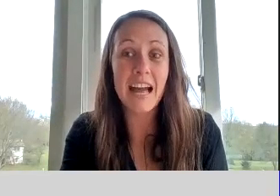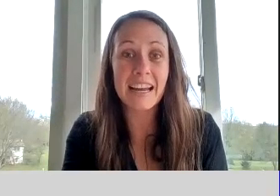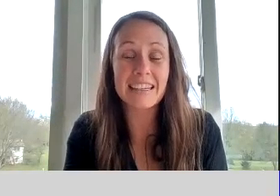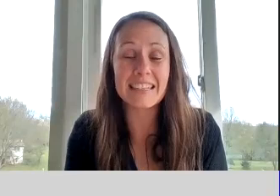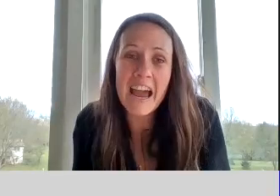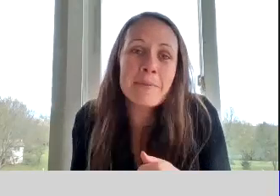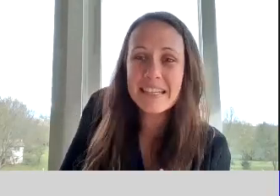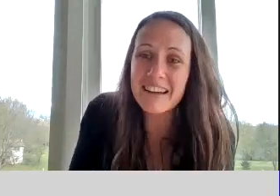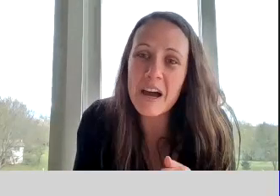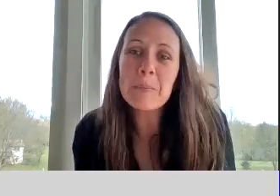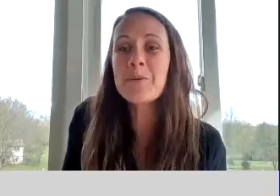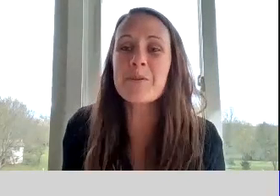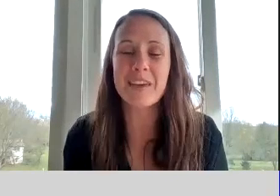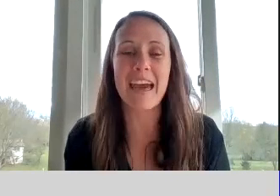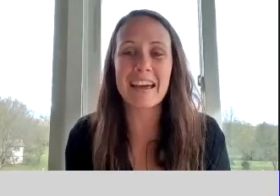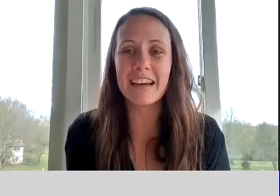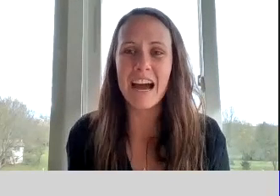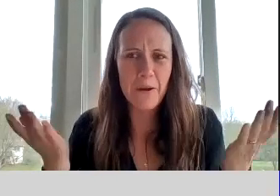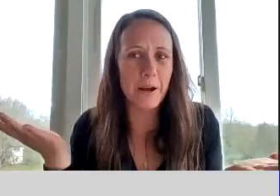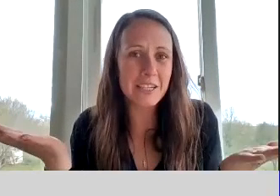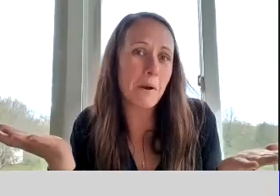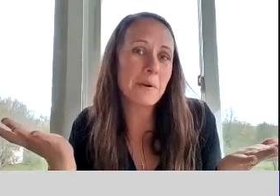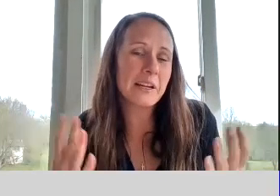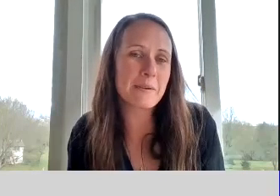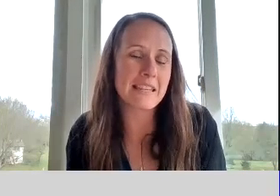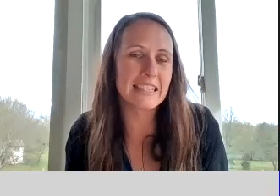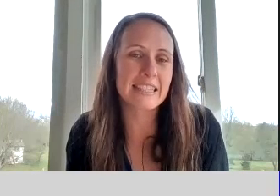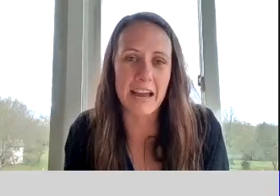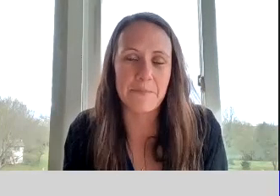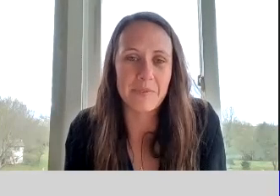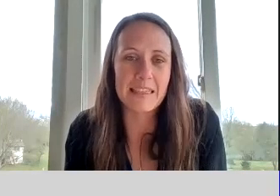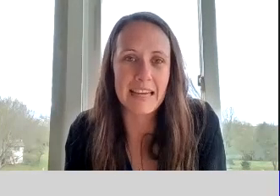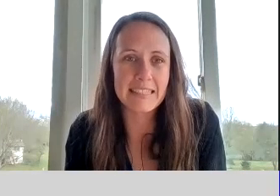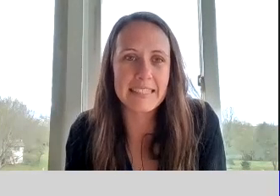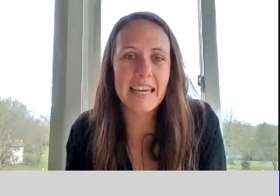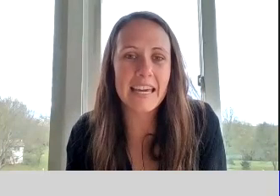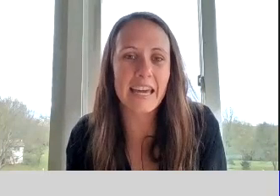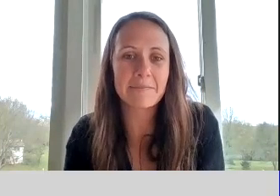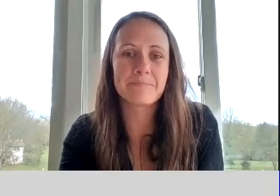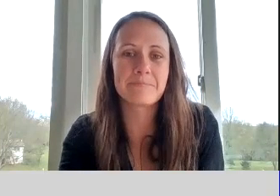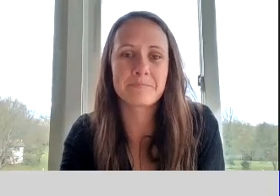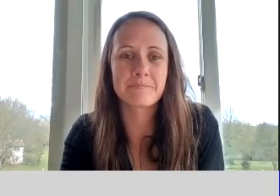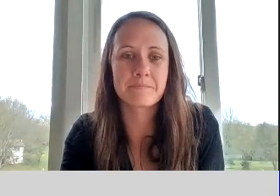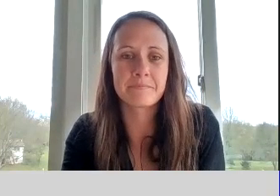All right, it's time to get up and move again. I wonder what we're going to be this time. Let's see.